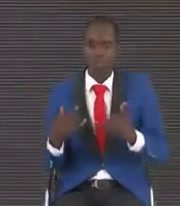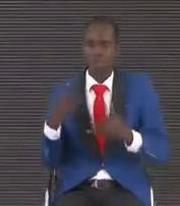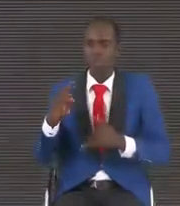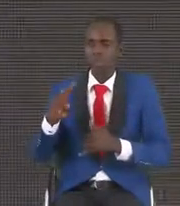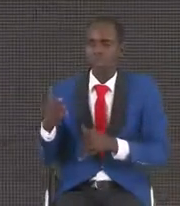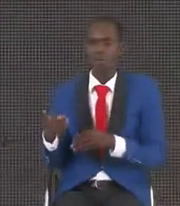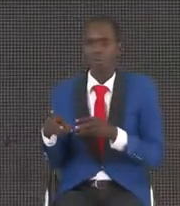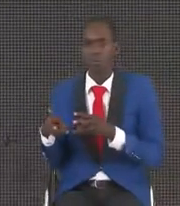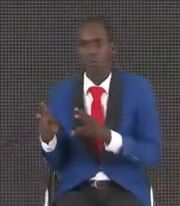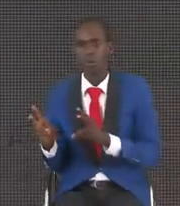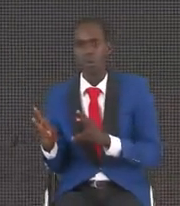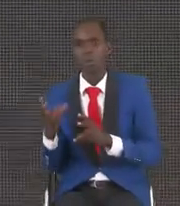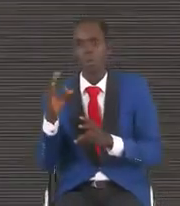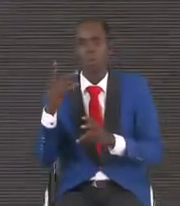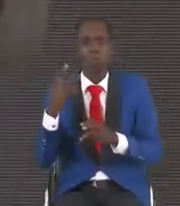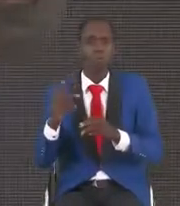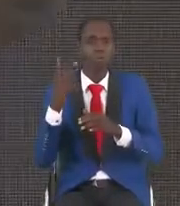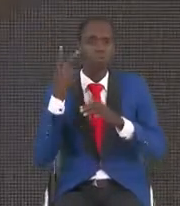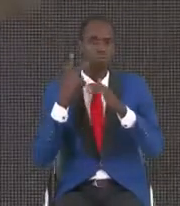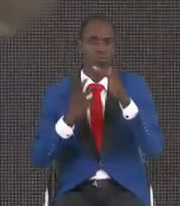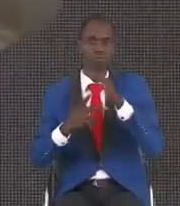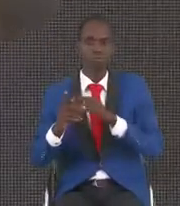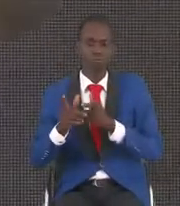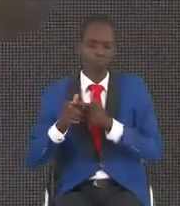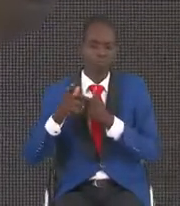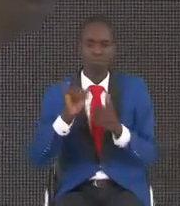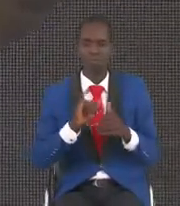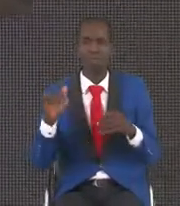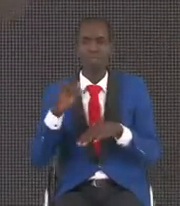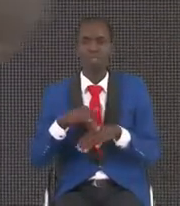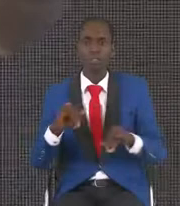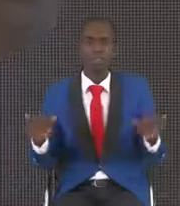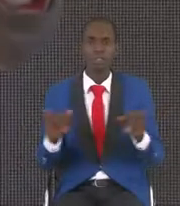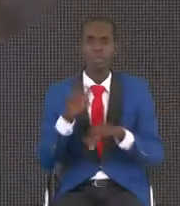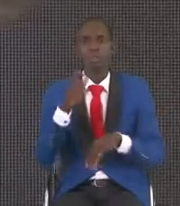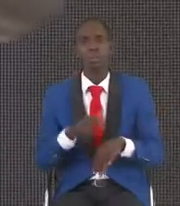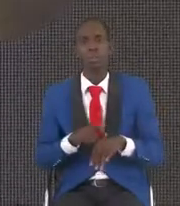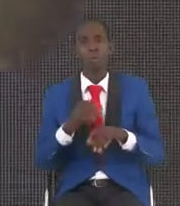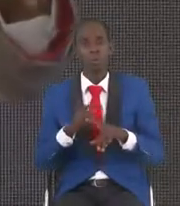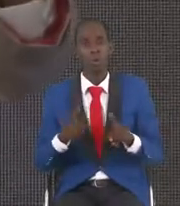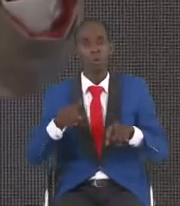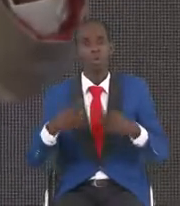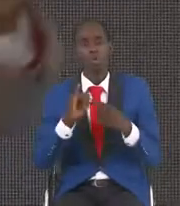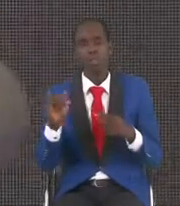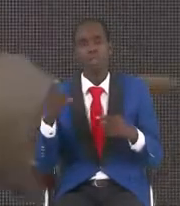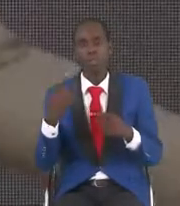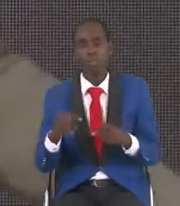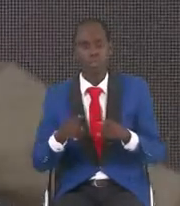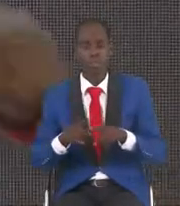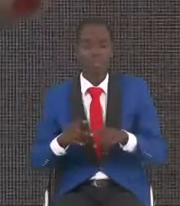stream of the prophecy, running at the same time, but going the same